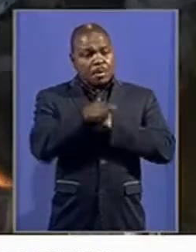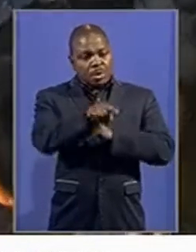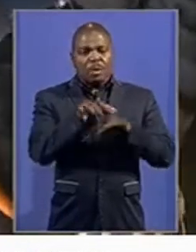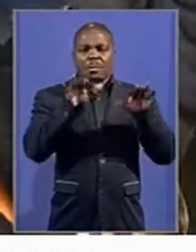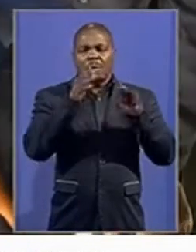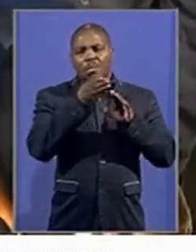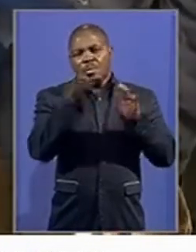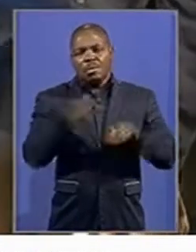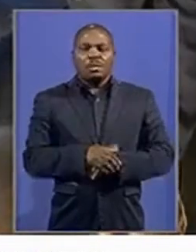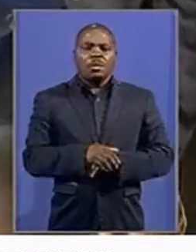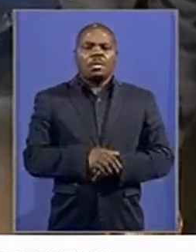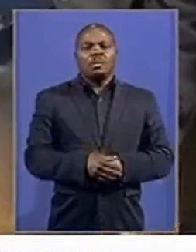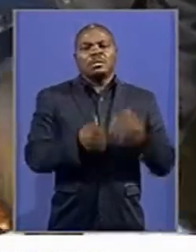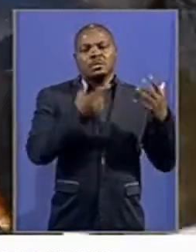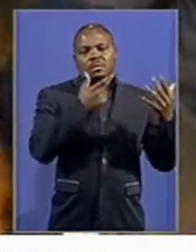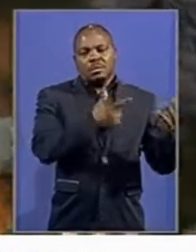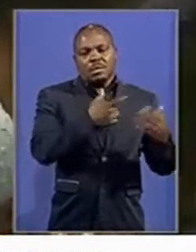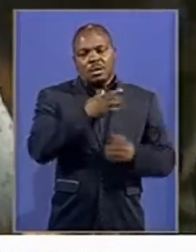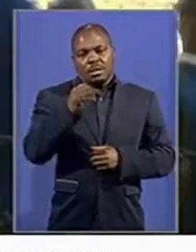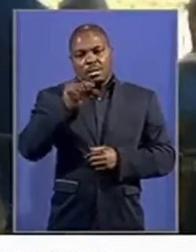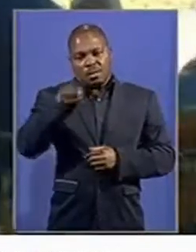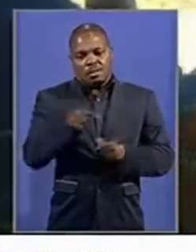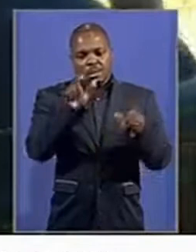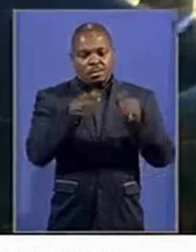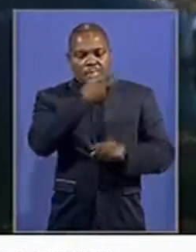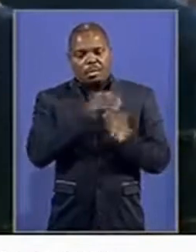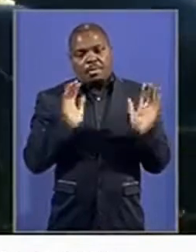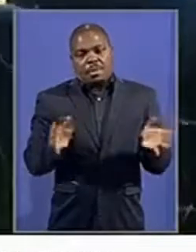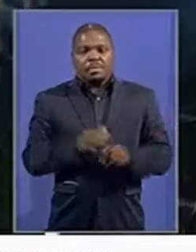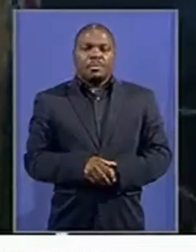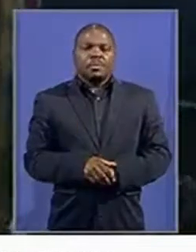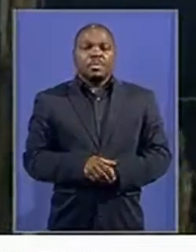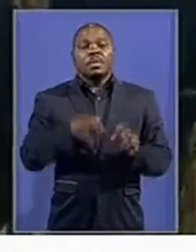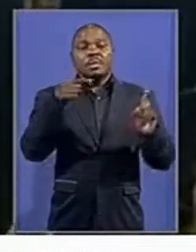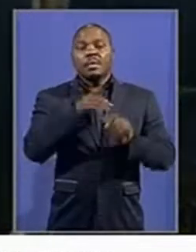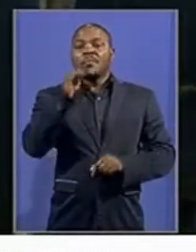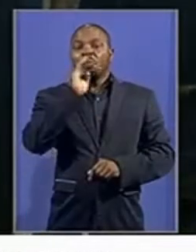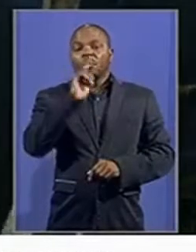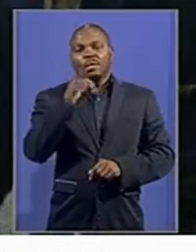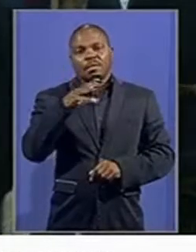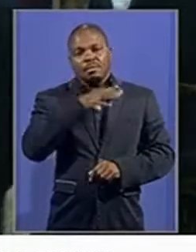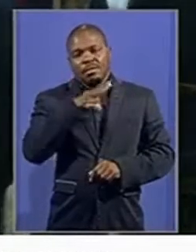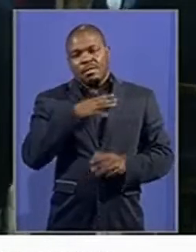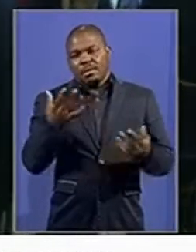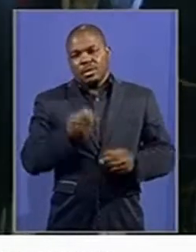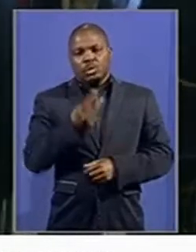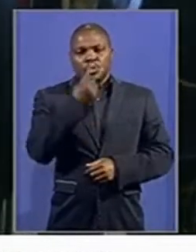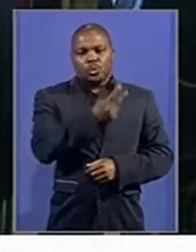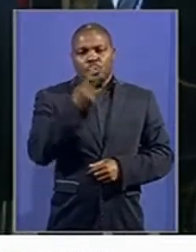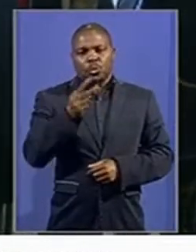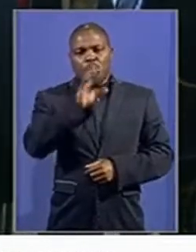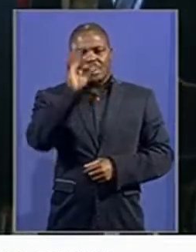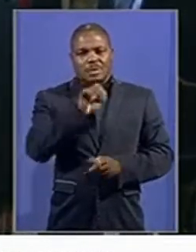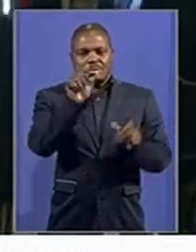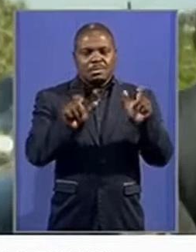balelwang go 700,000 a ba ba entilweng. Se se raya gore ke diperesente di ka nna 22